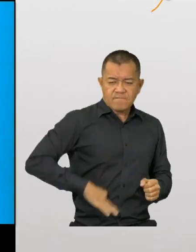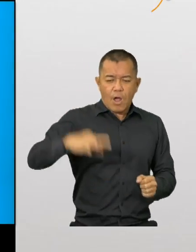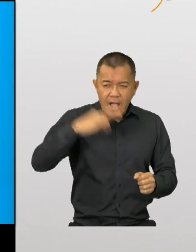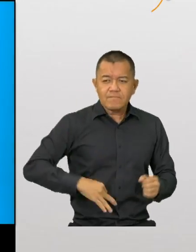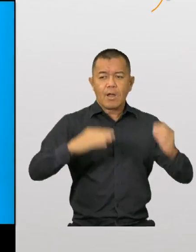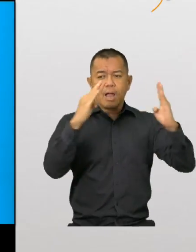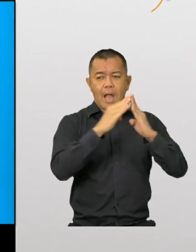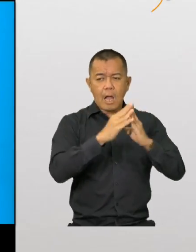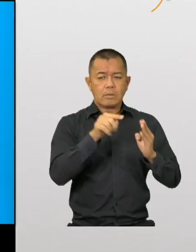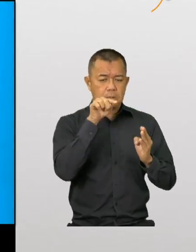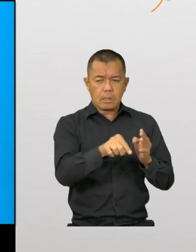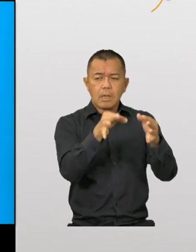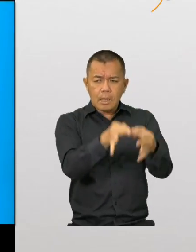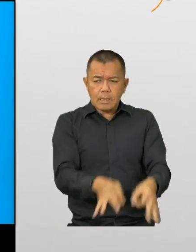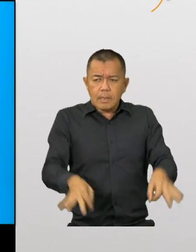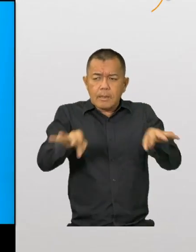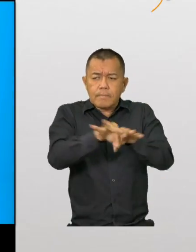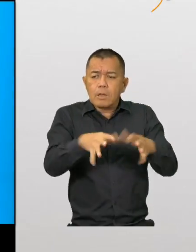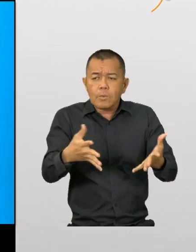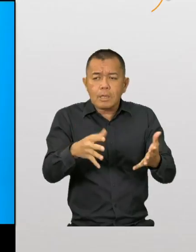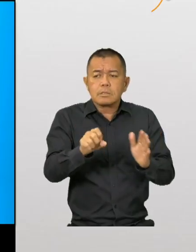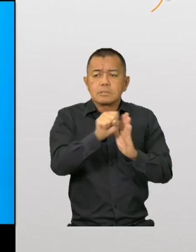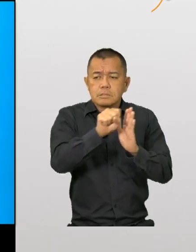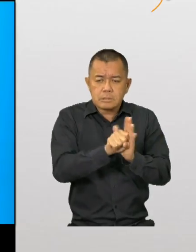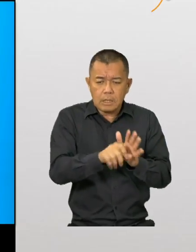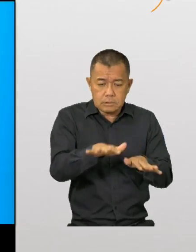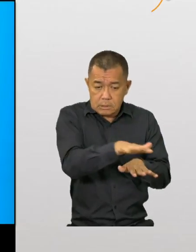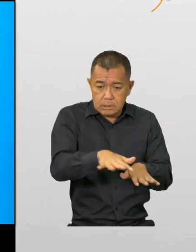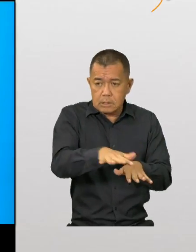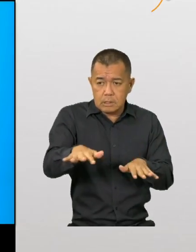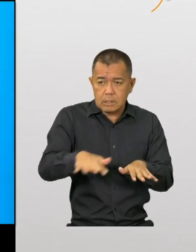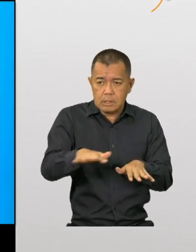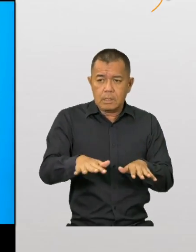theirs, that they would defend, if necessary, with their lives.